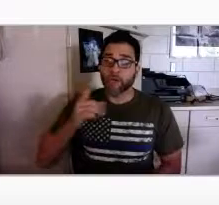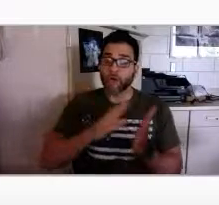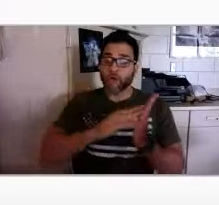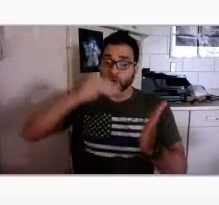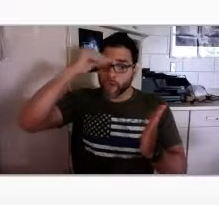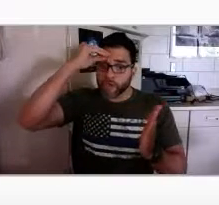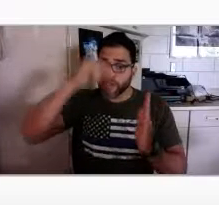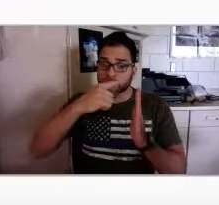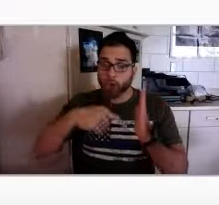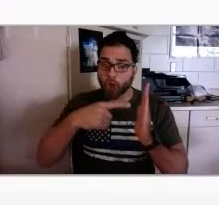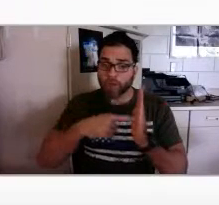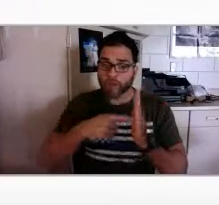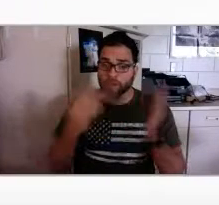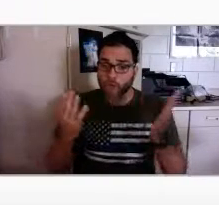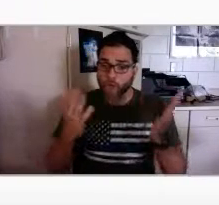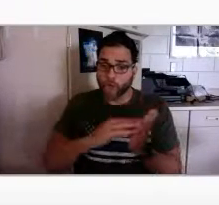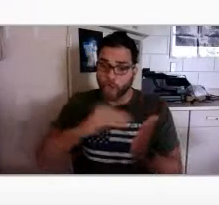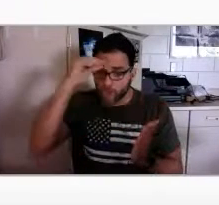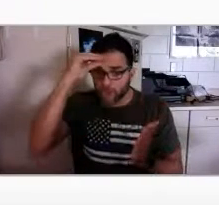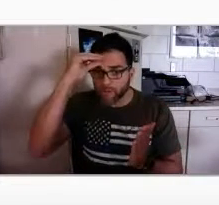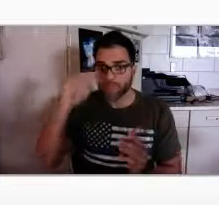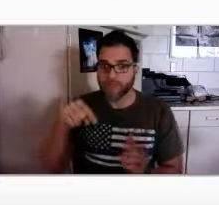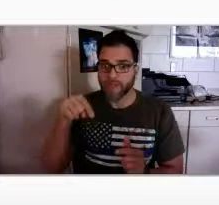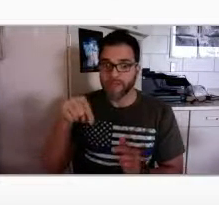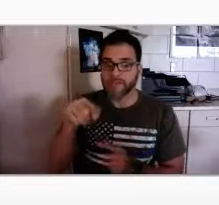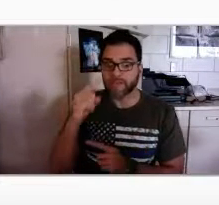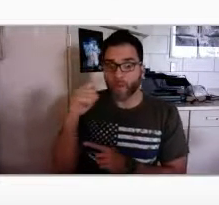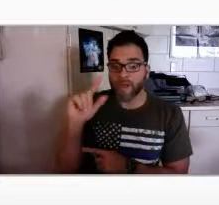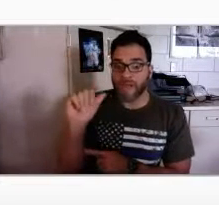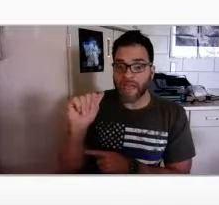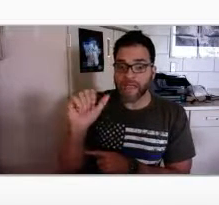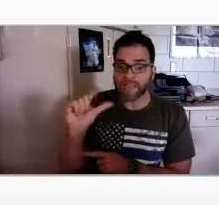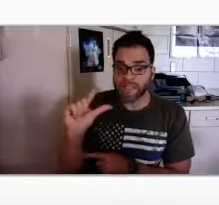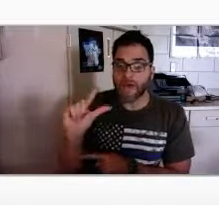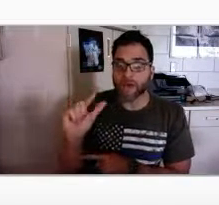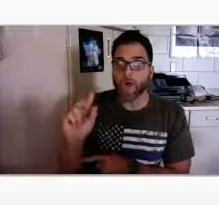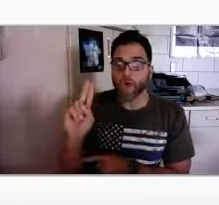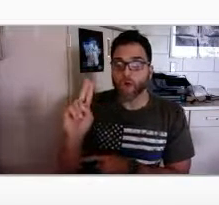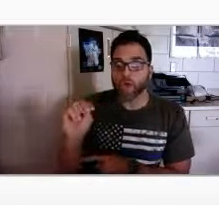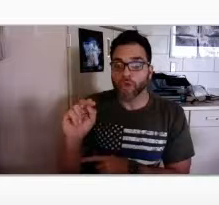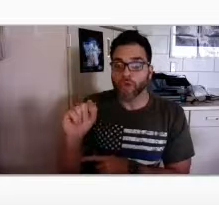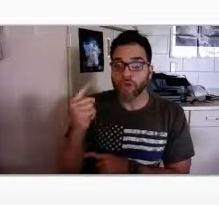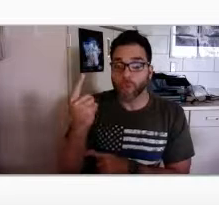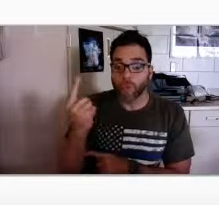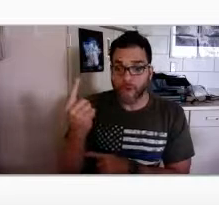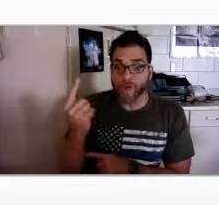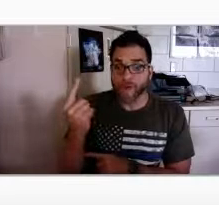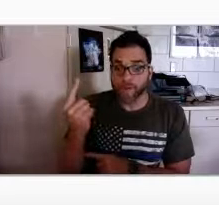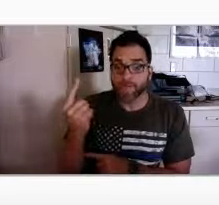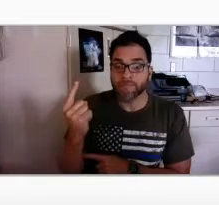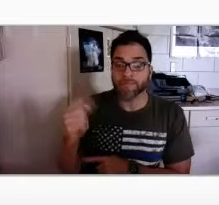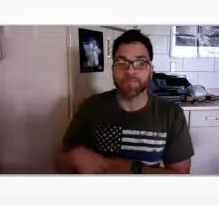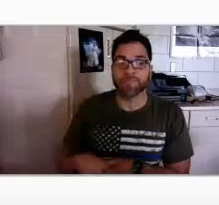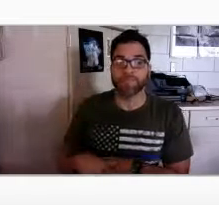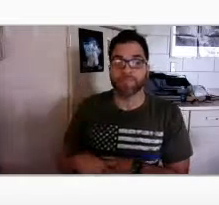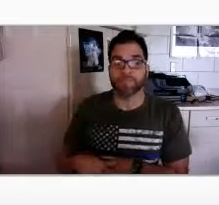These are learning targets. What you're going to learn this for ASL Unit 1.